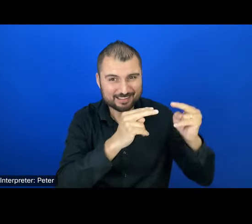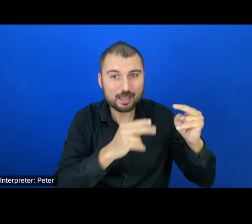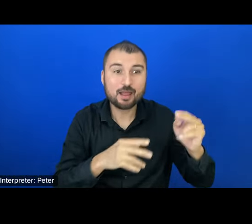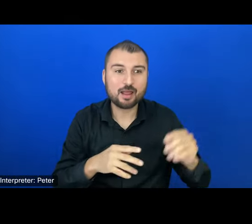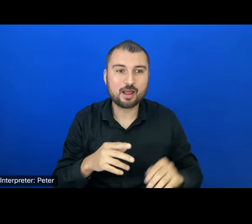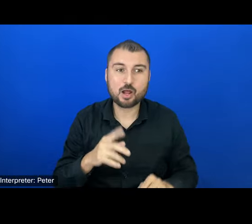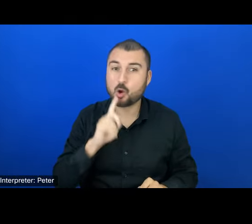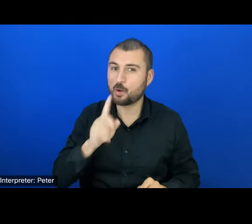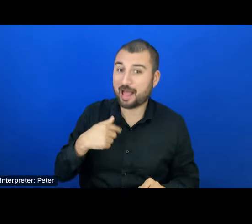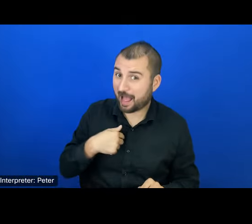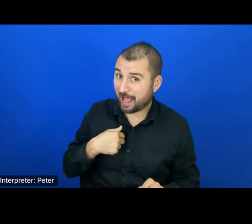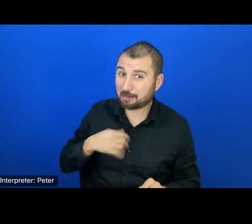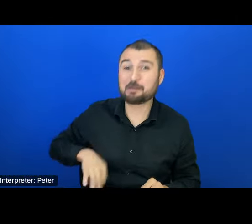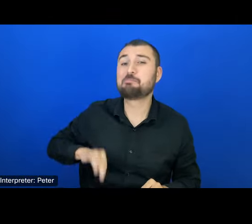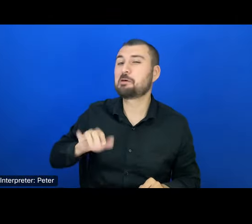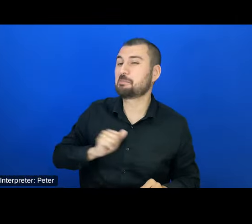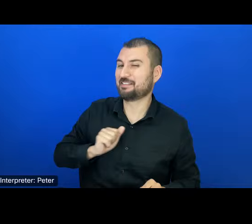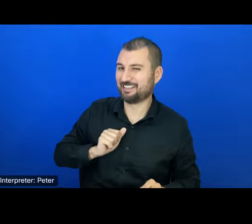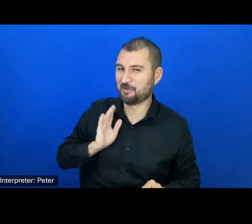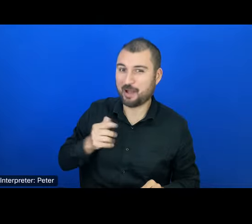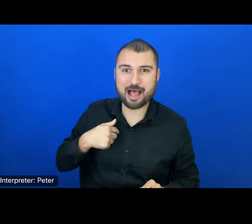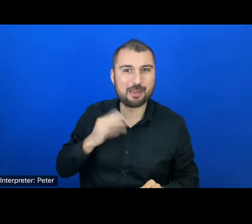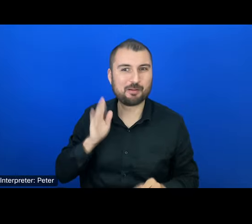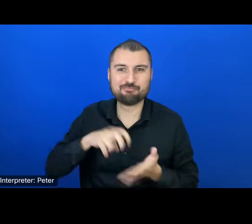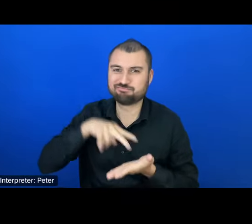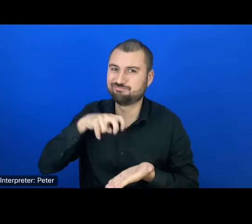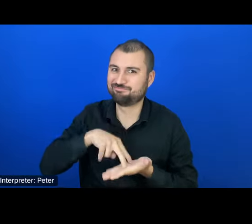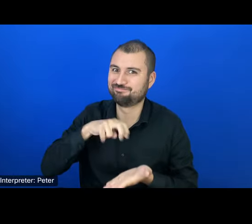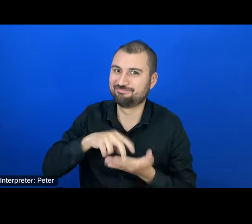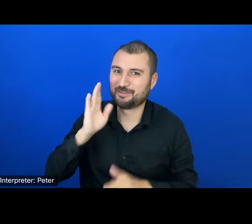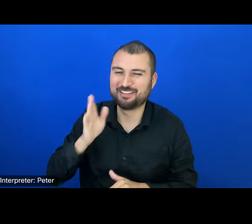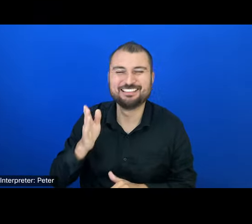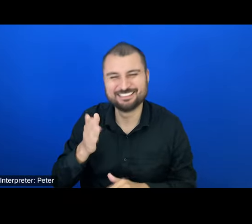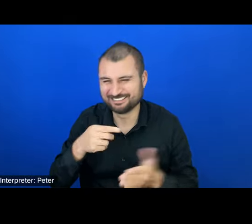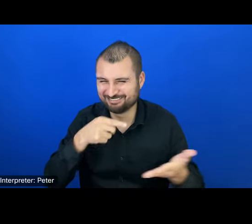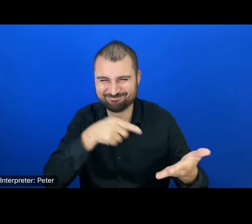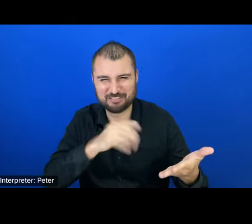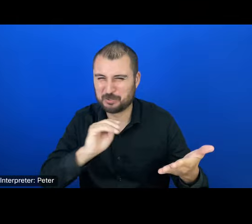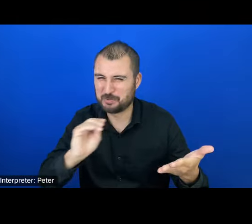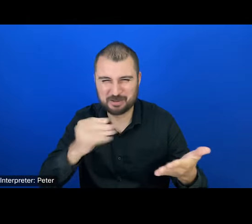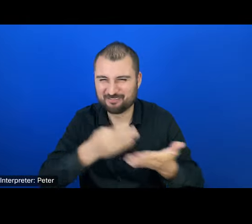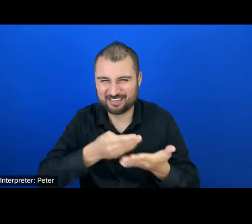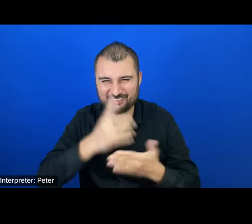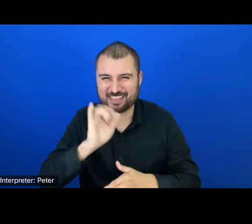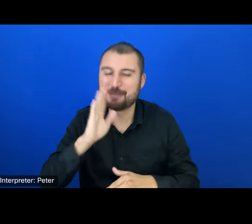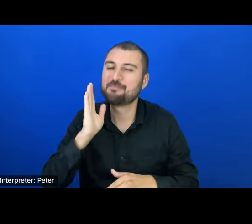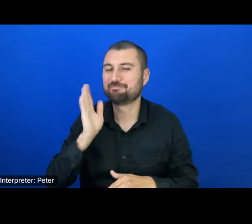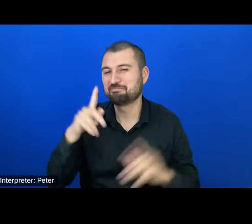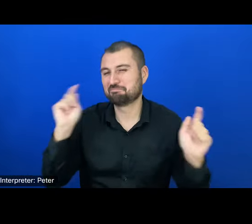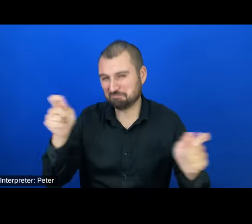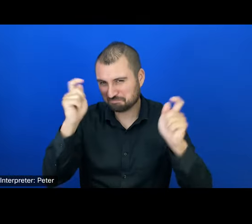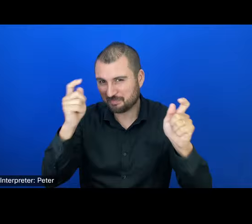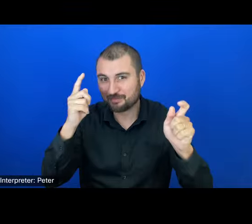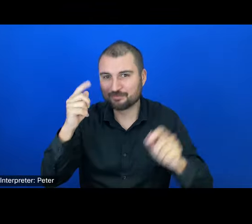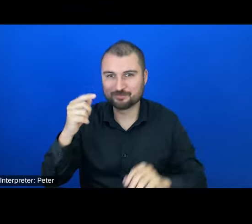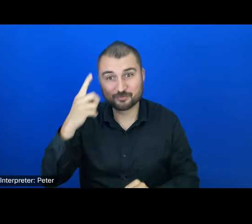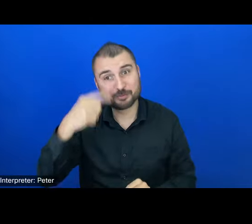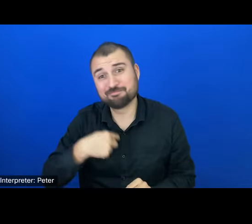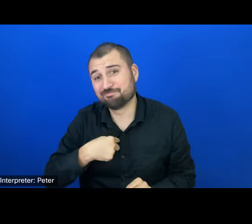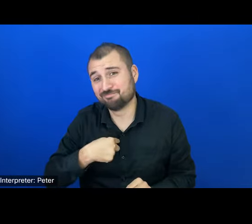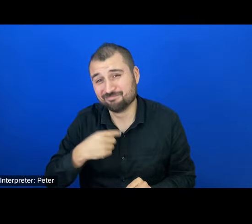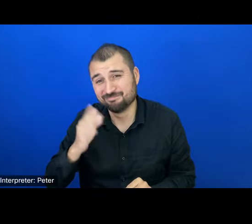going to foot that myself. I'm going to be so happy. No, there's no funding in here for that, but there will be a celebration for me.